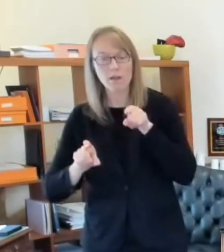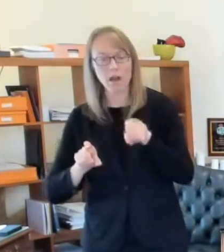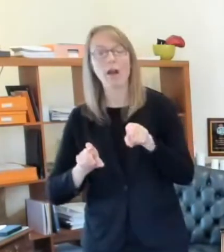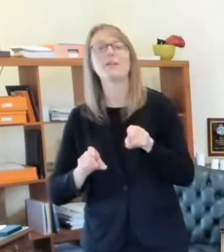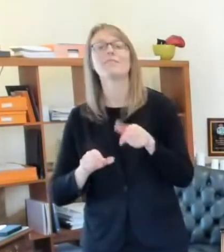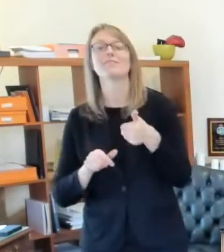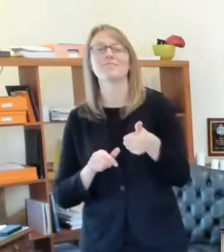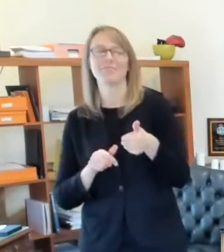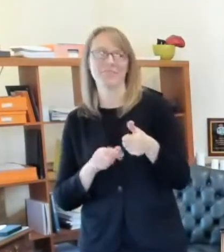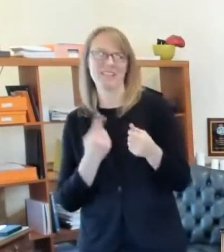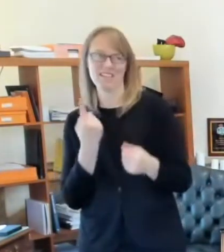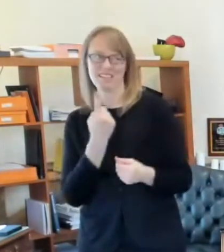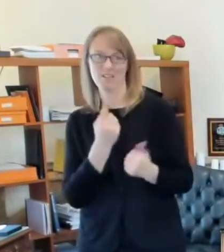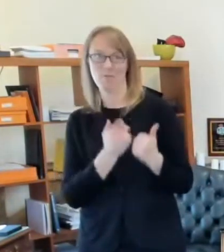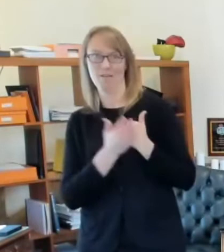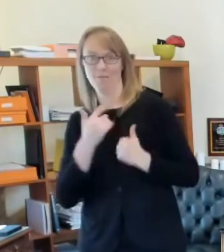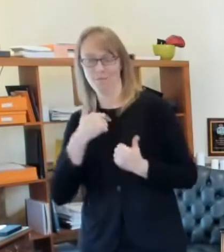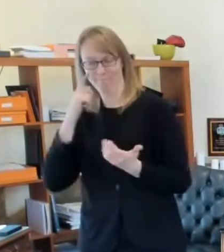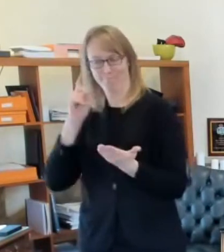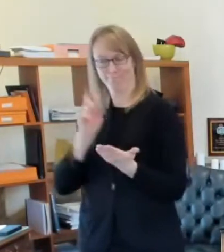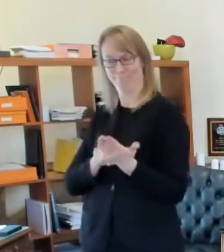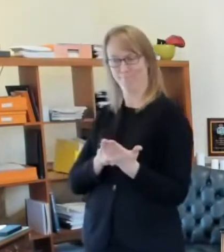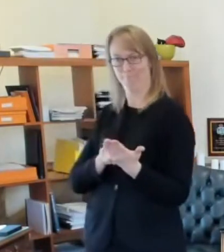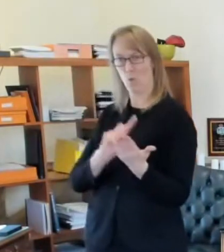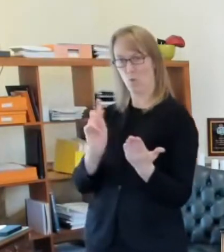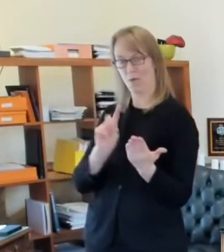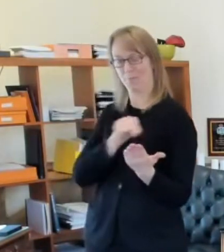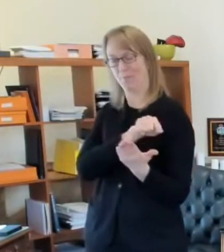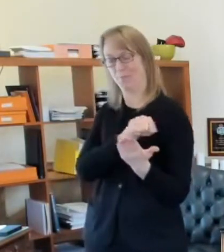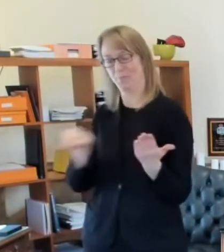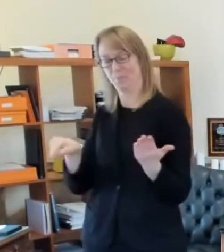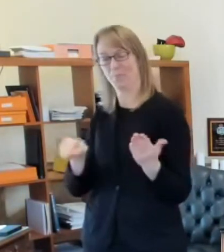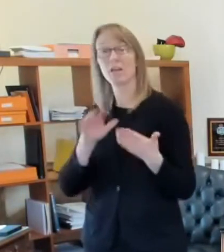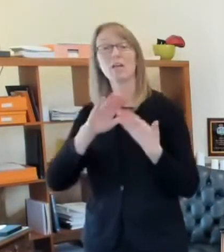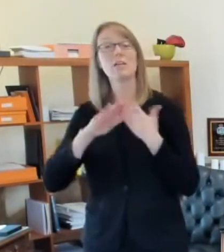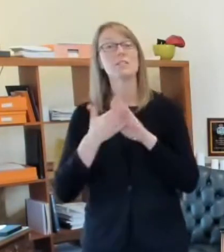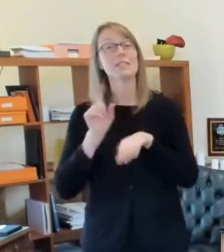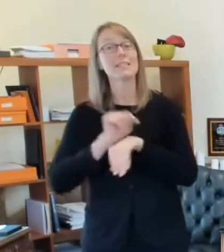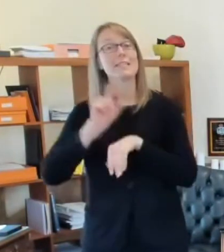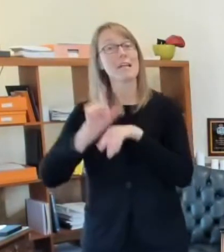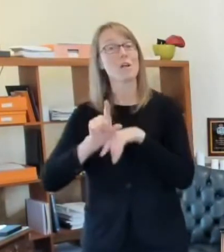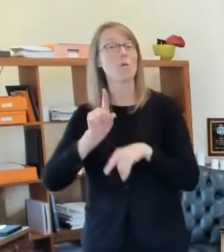Thank you. Somebody pointed to it. In the city of St. Louis, there have been